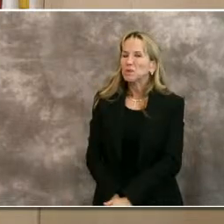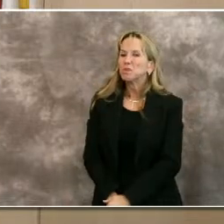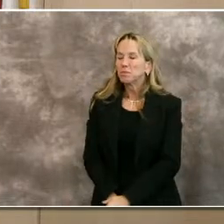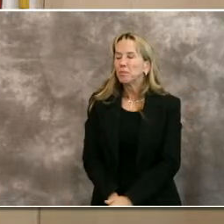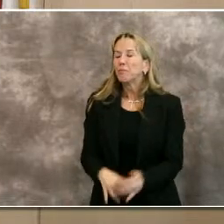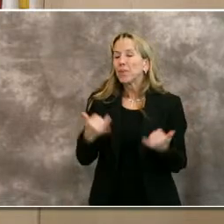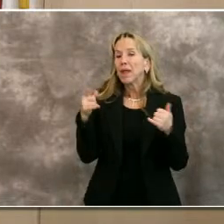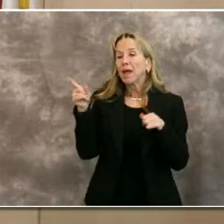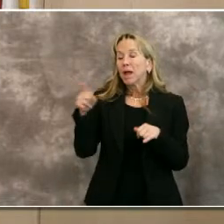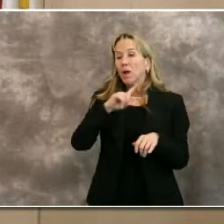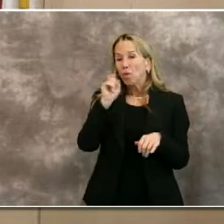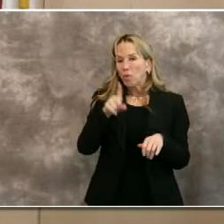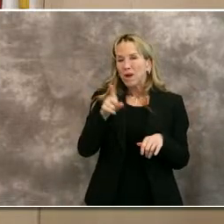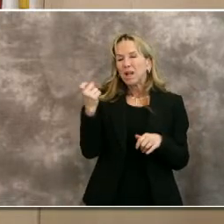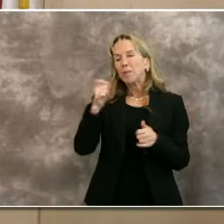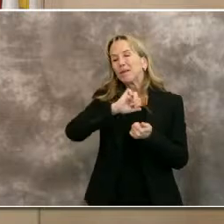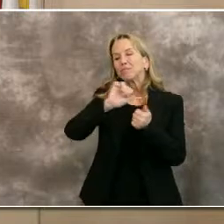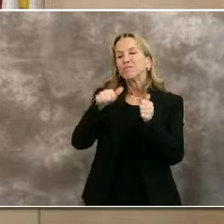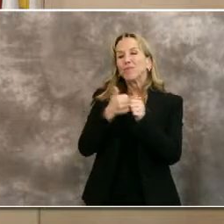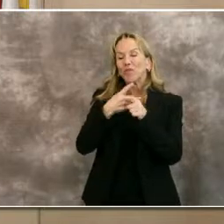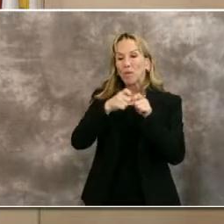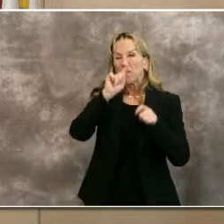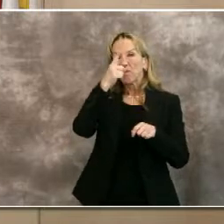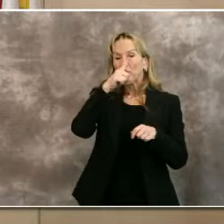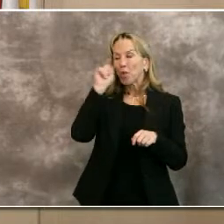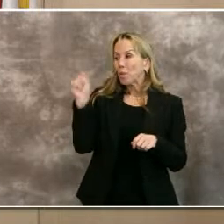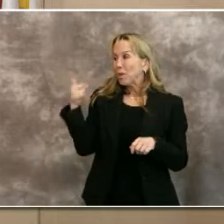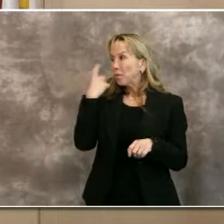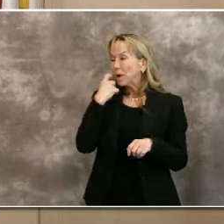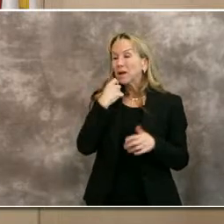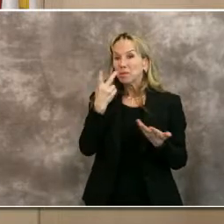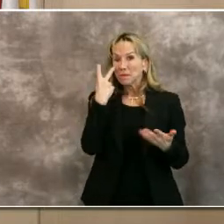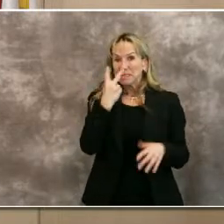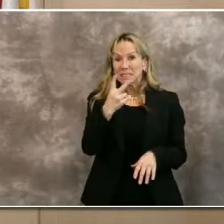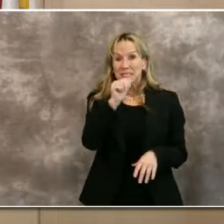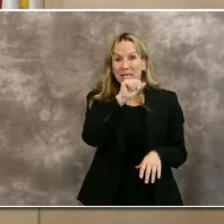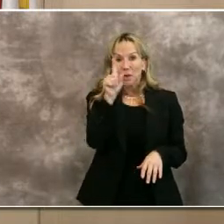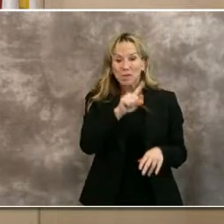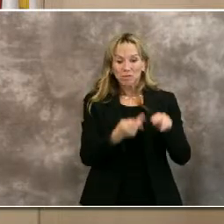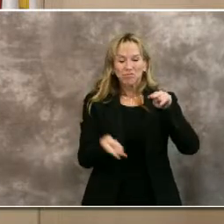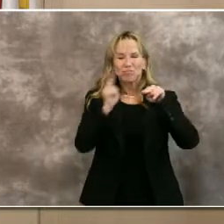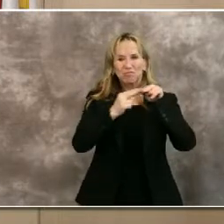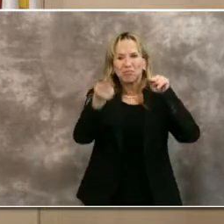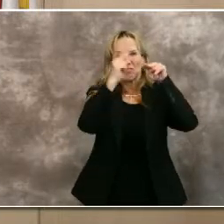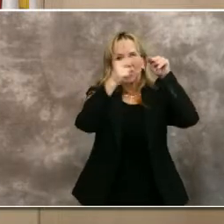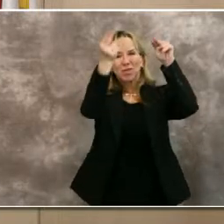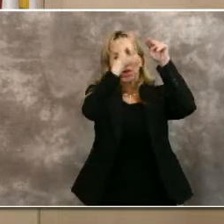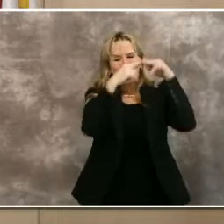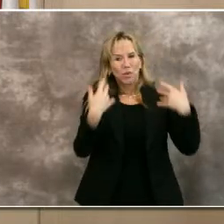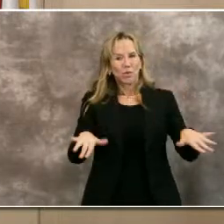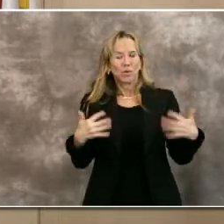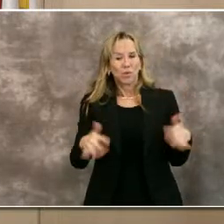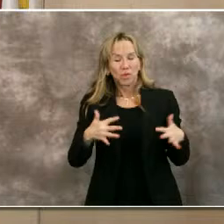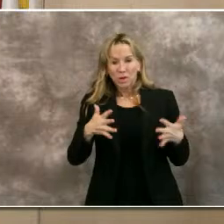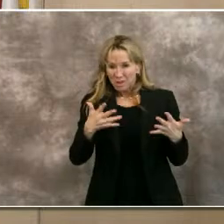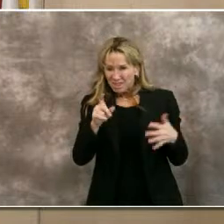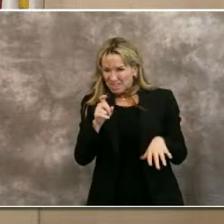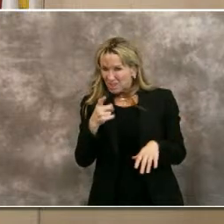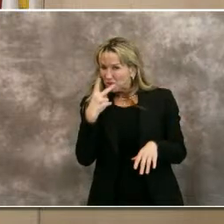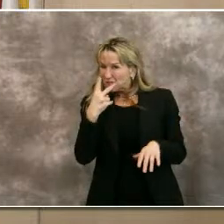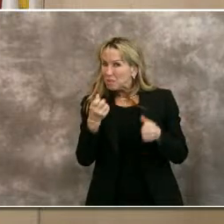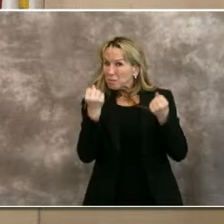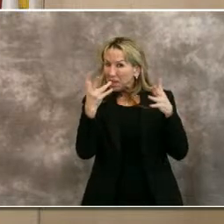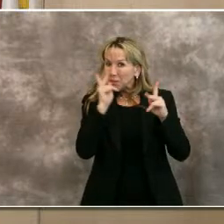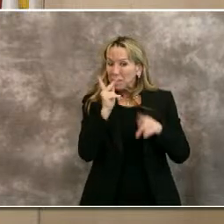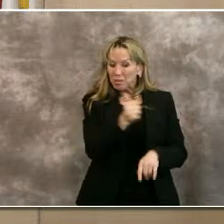the first question. Arizona is seeing a spike in the number of COVID cases. Given the significant number of people who usually travel from Arizona to